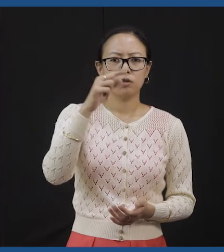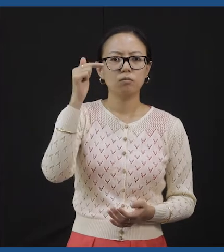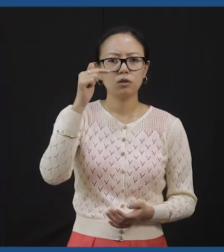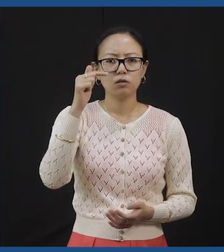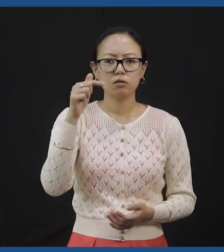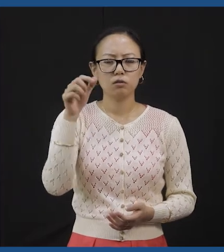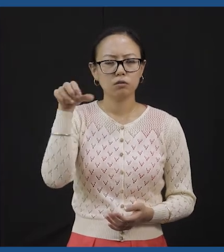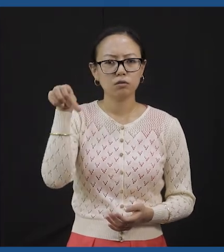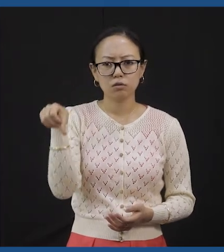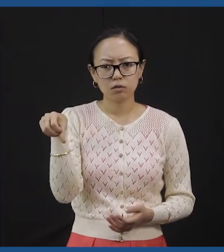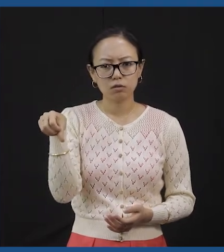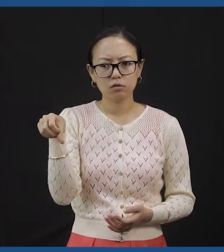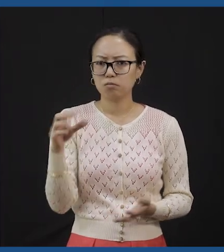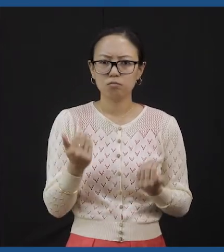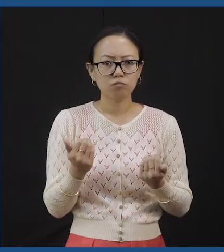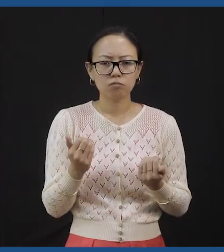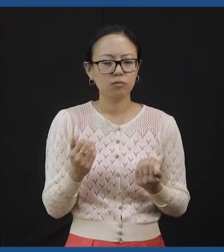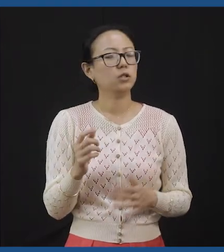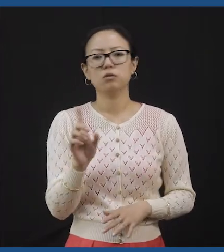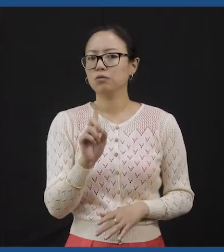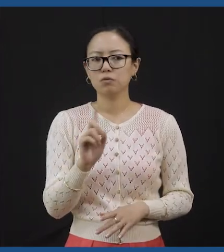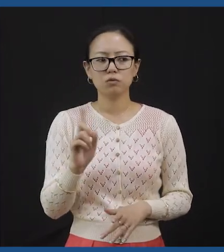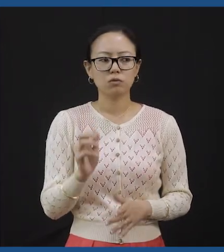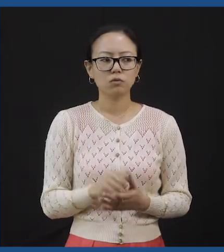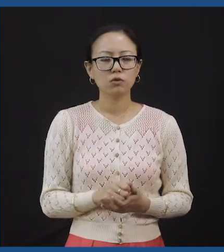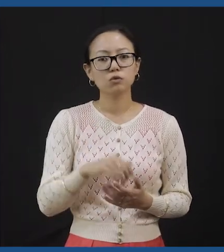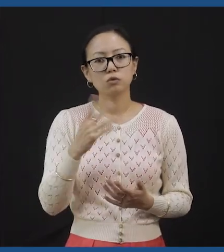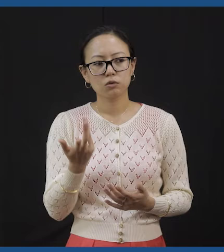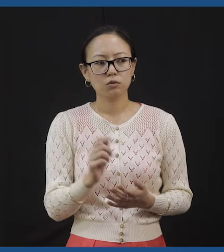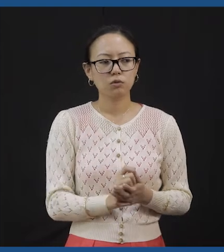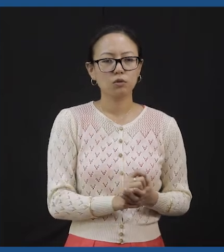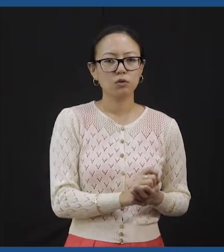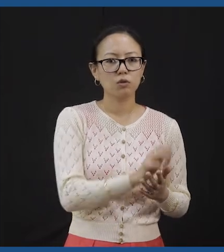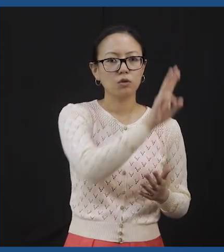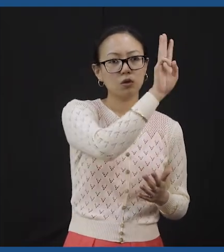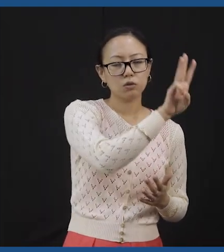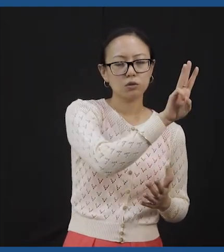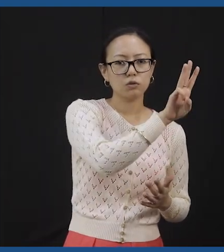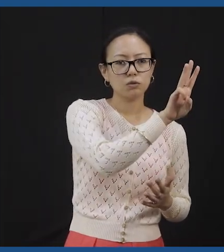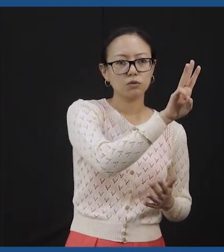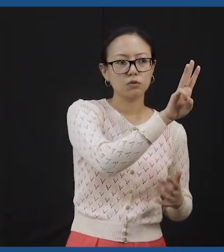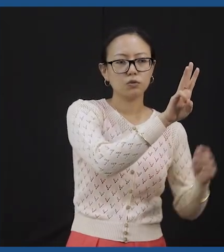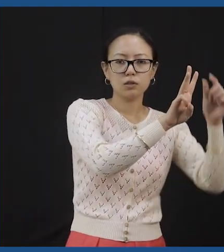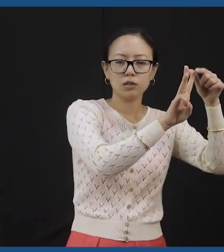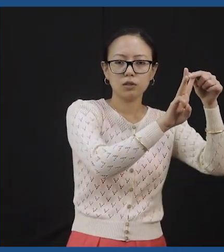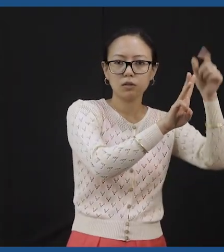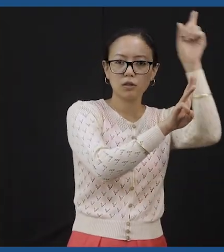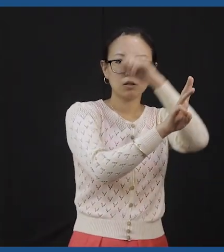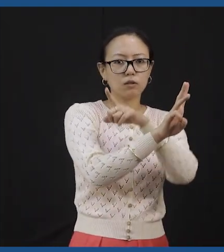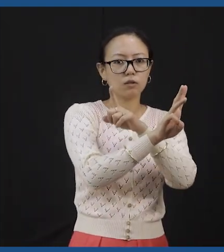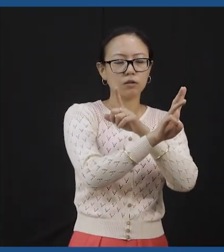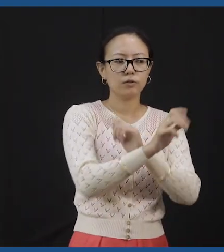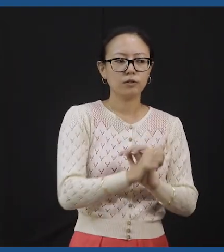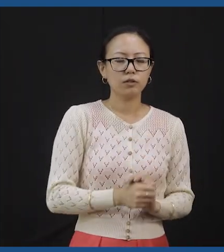impossible, which we need to regroup it by taking ones from the hundreds place, which makes